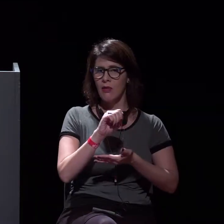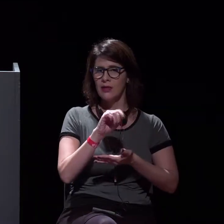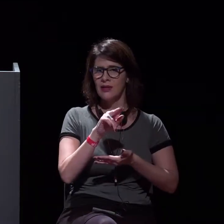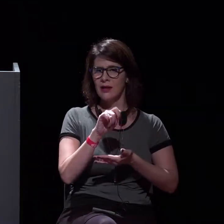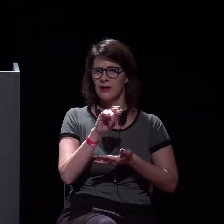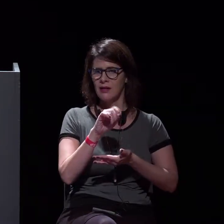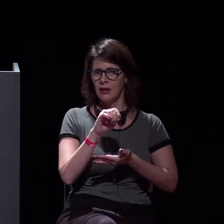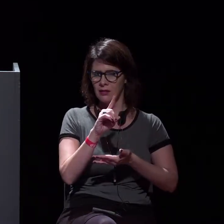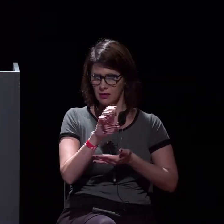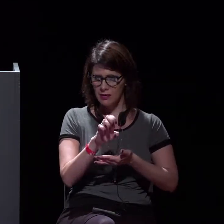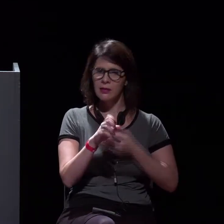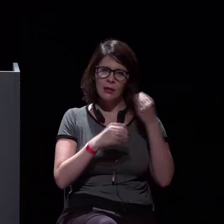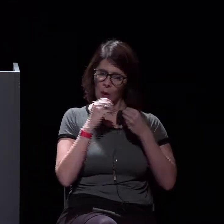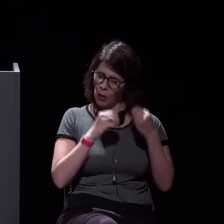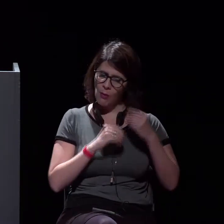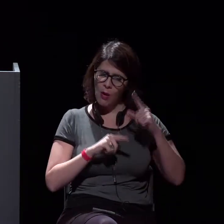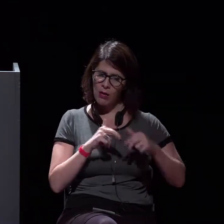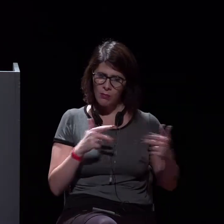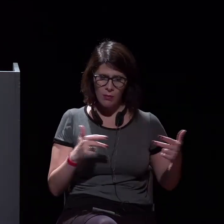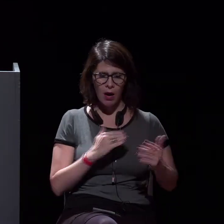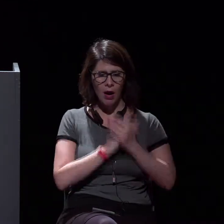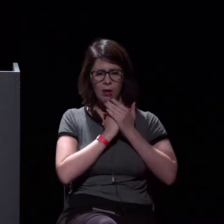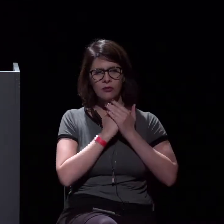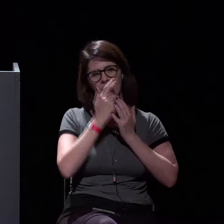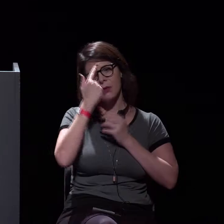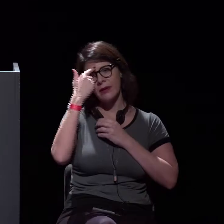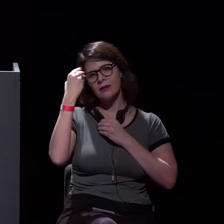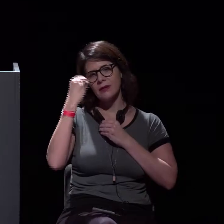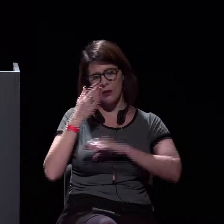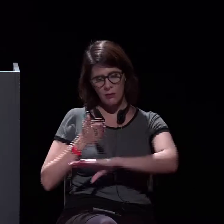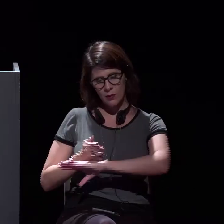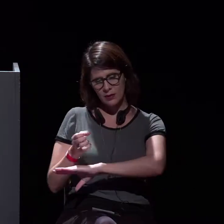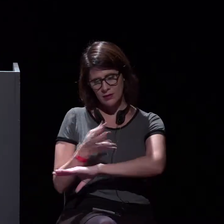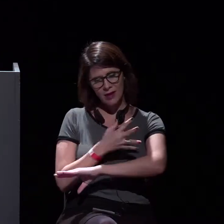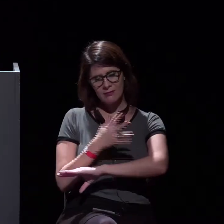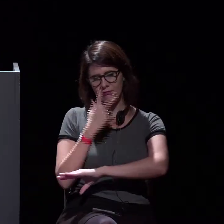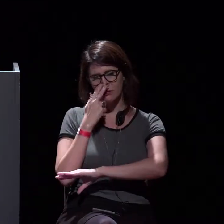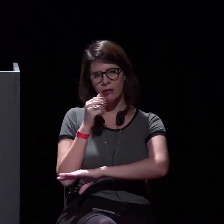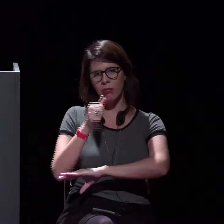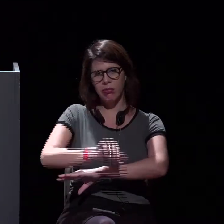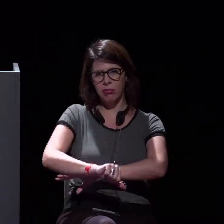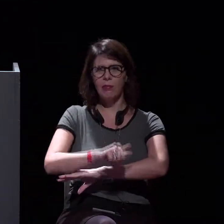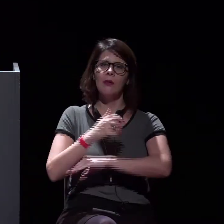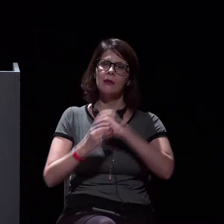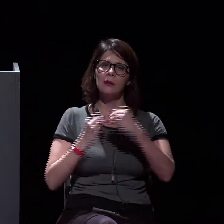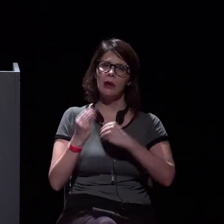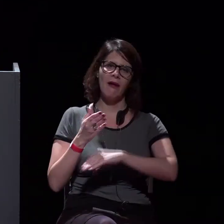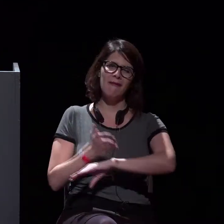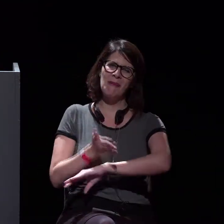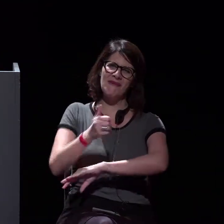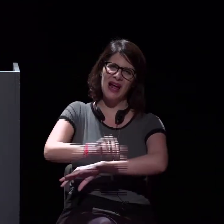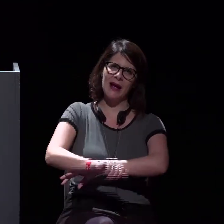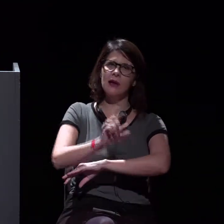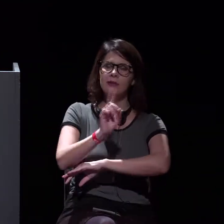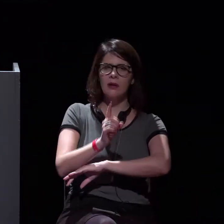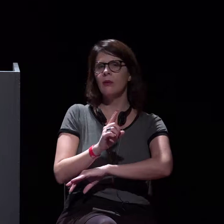para pensar nesse fracasso da modernidade, que não é tal fracasso, essa